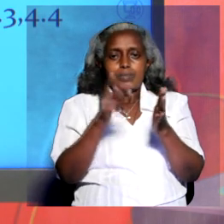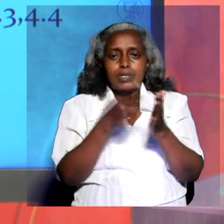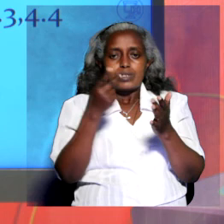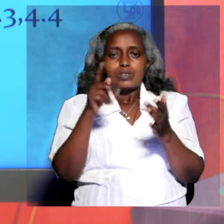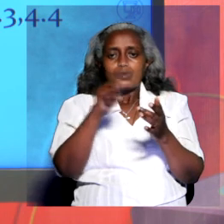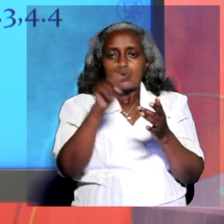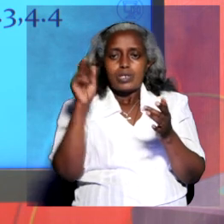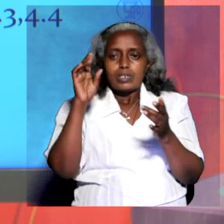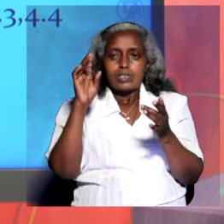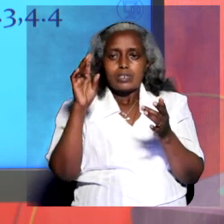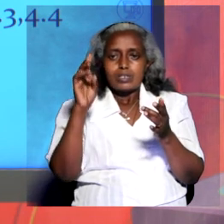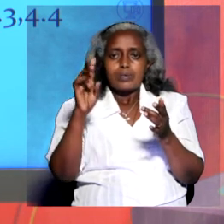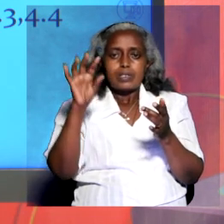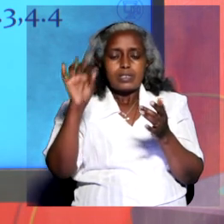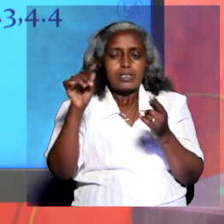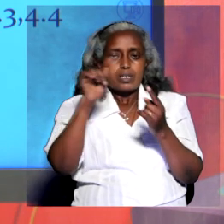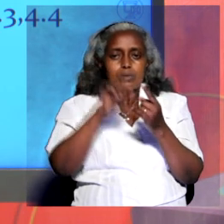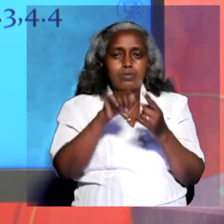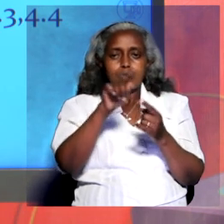179 up to